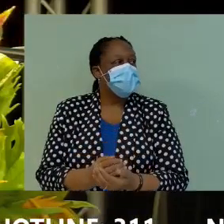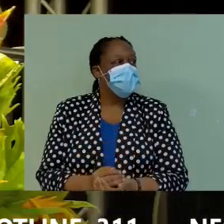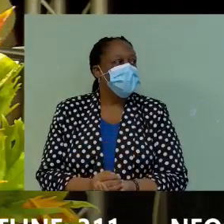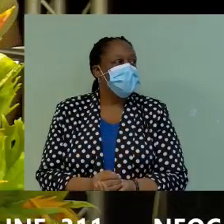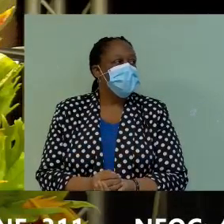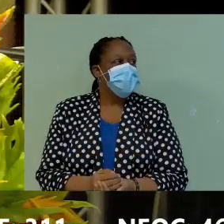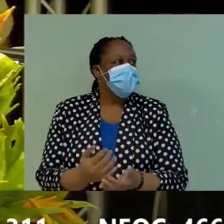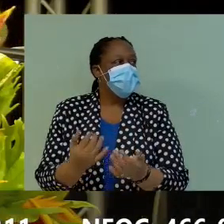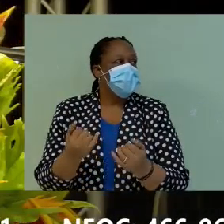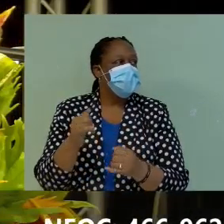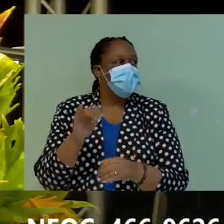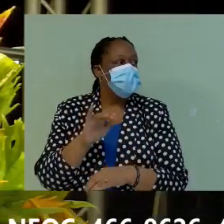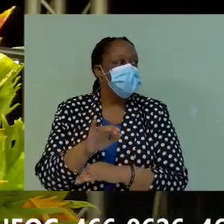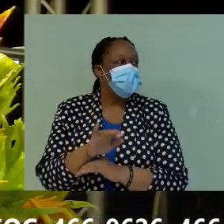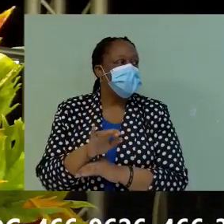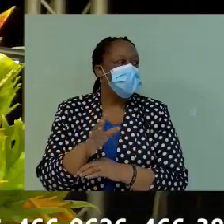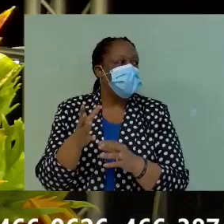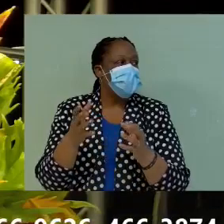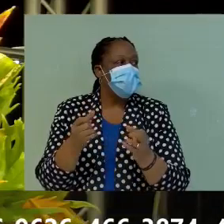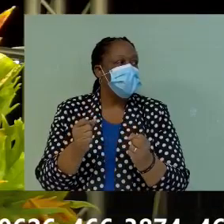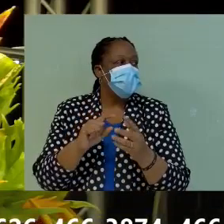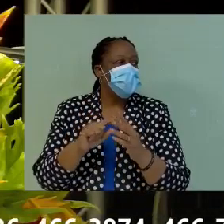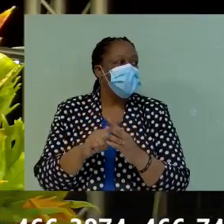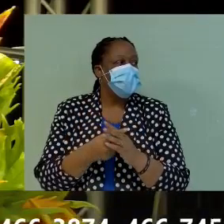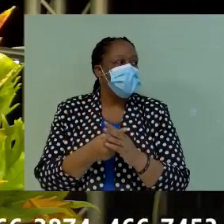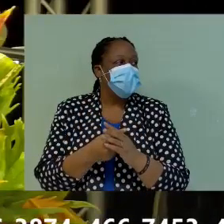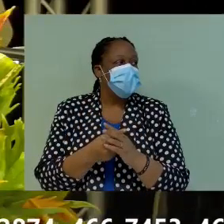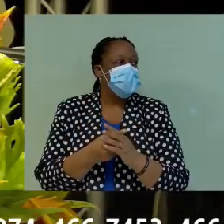This afternoon, I will begin my presentation